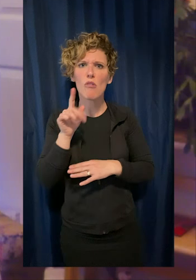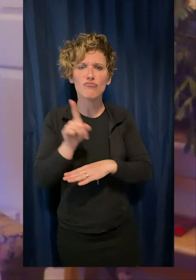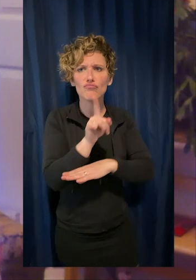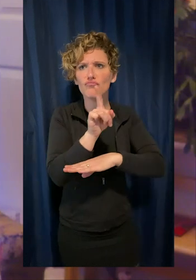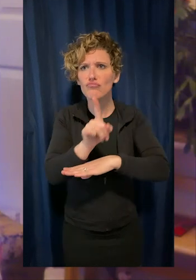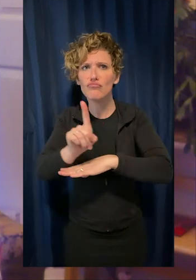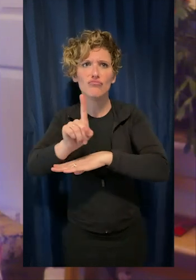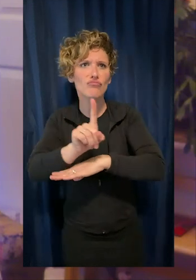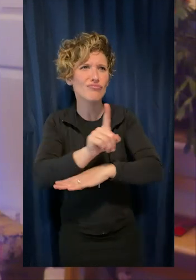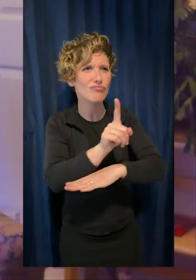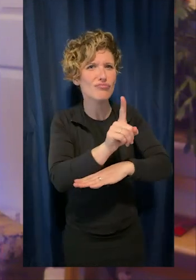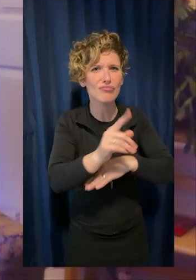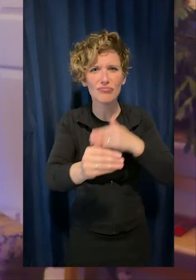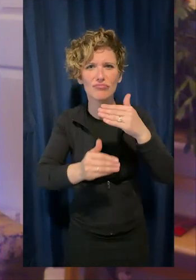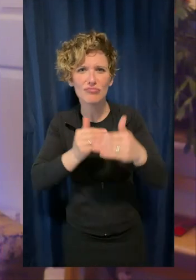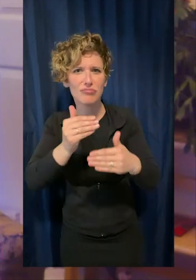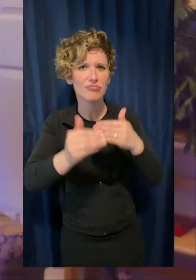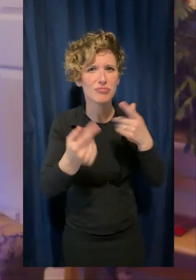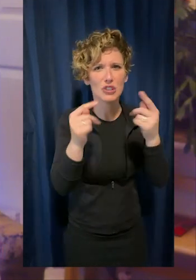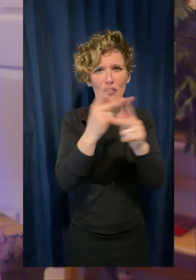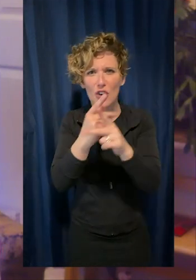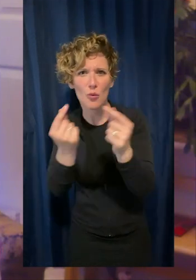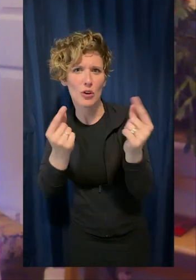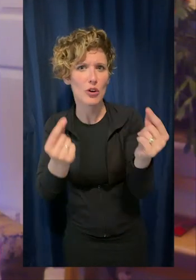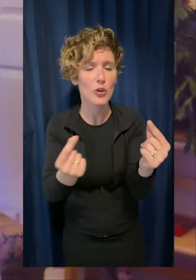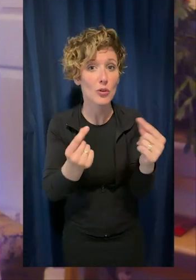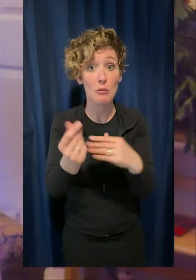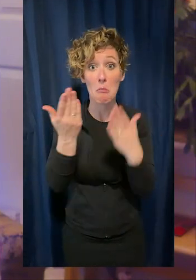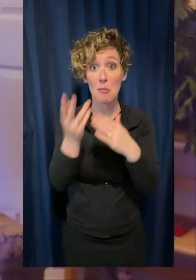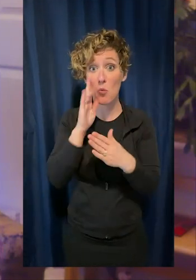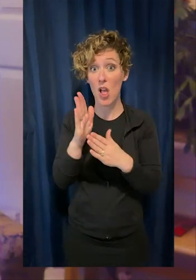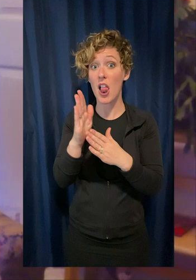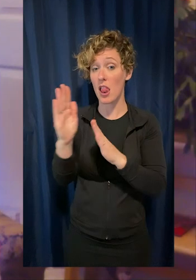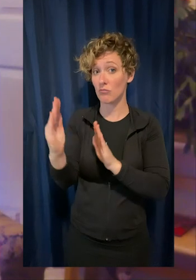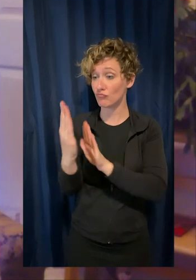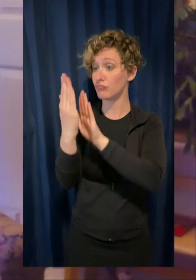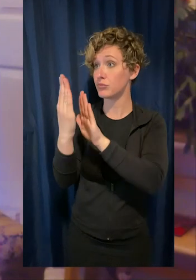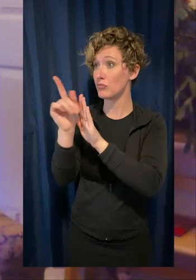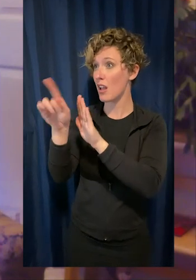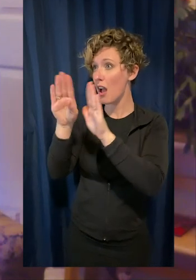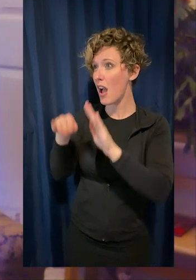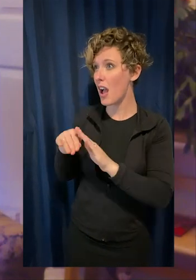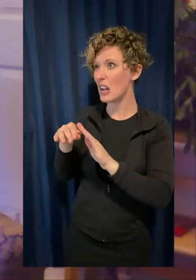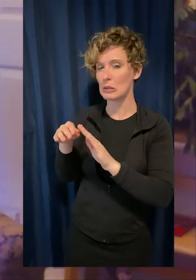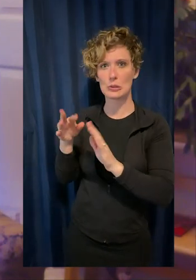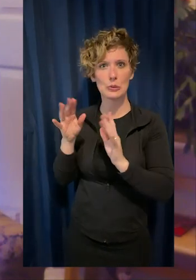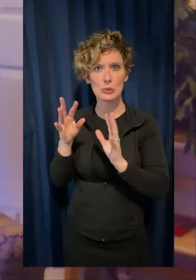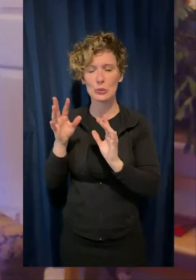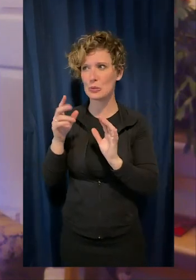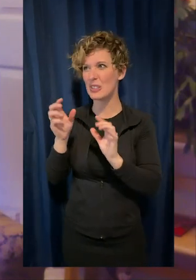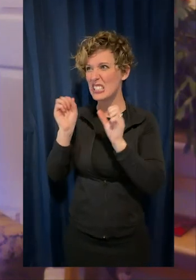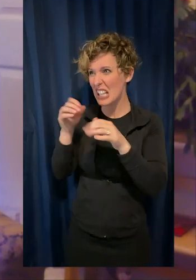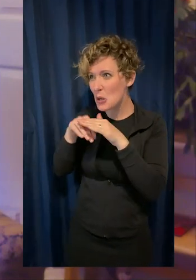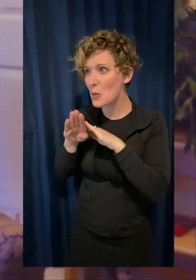and chin. Do you dare to stay out? Do you dare to go in? How much can you lose? How much can you win? And